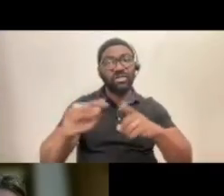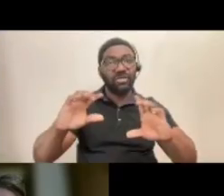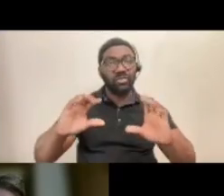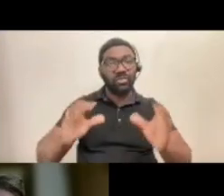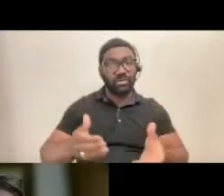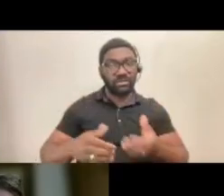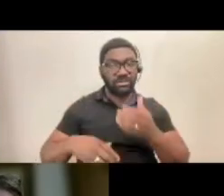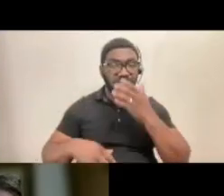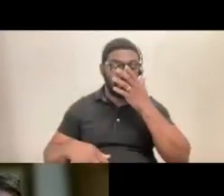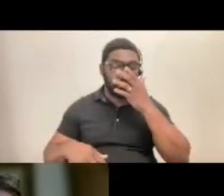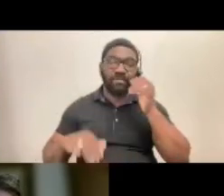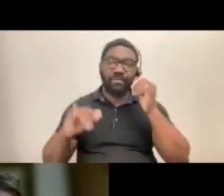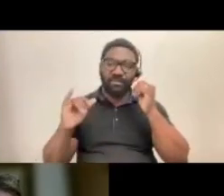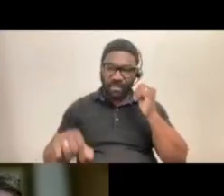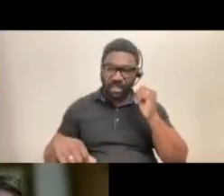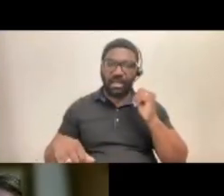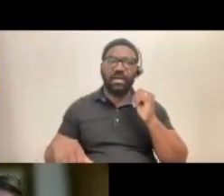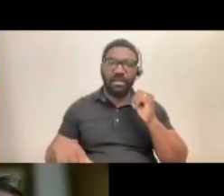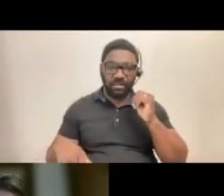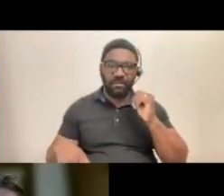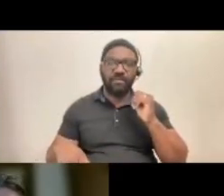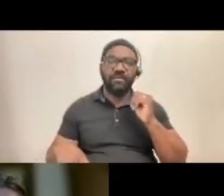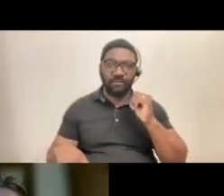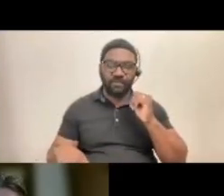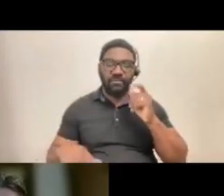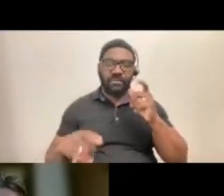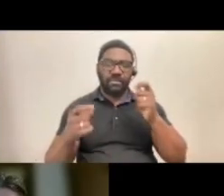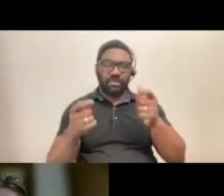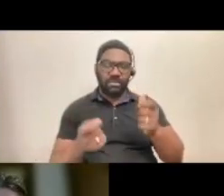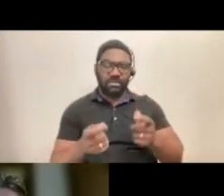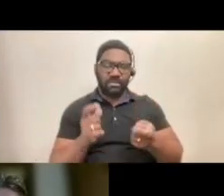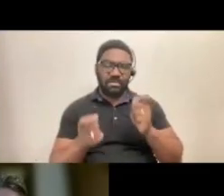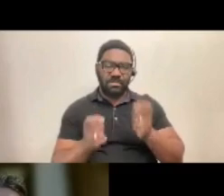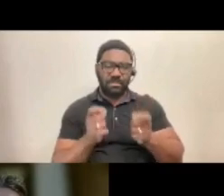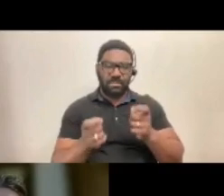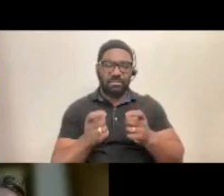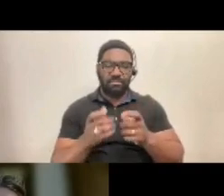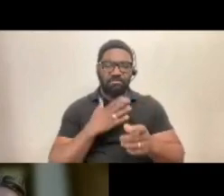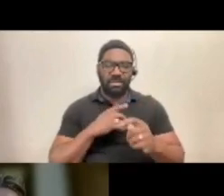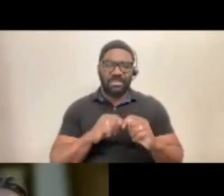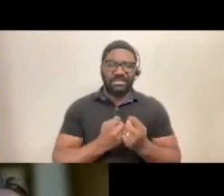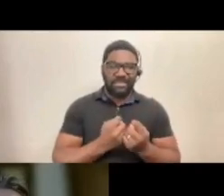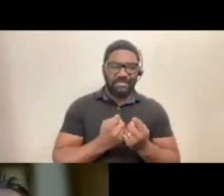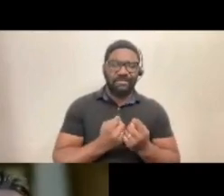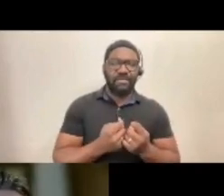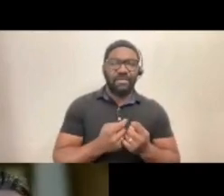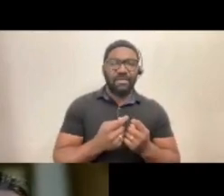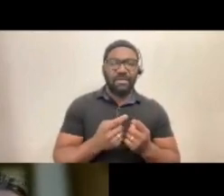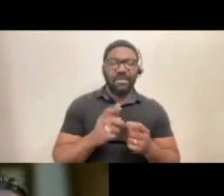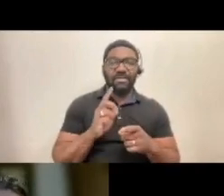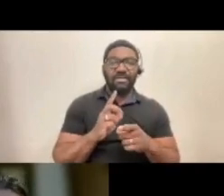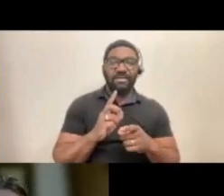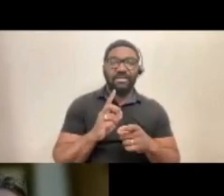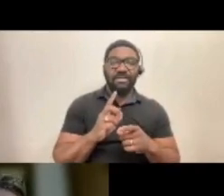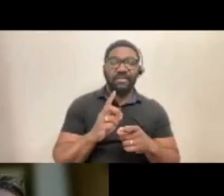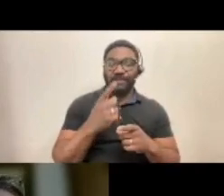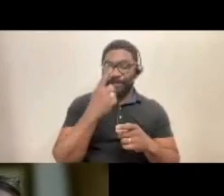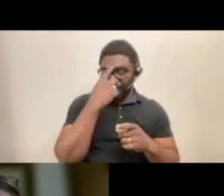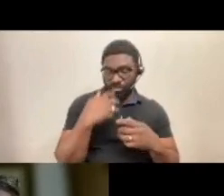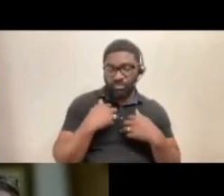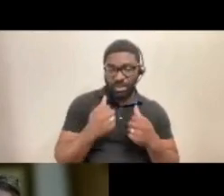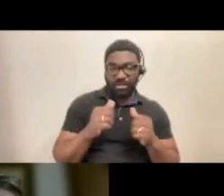was sort of refined between my team over at the Division of Mental Health, Developmental